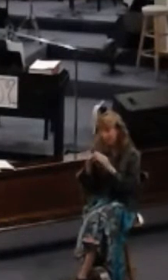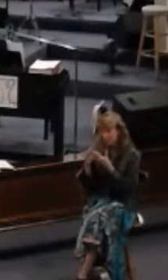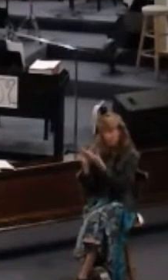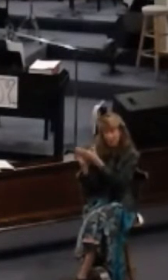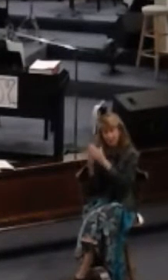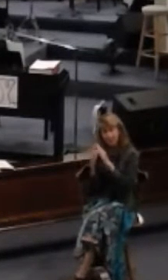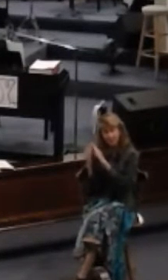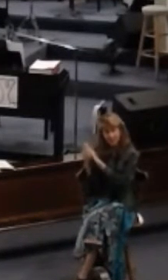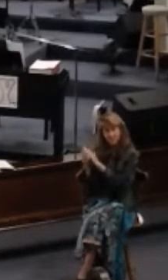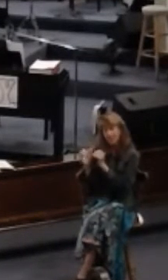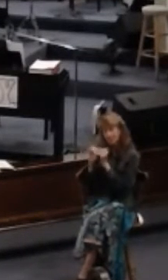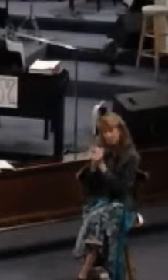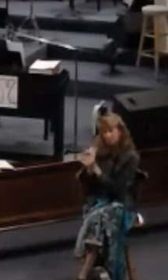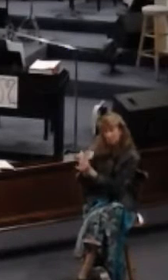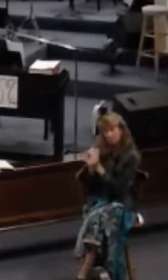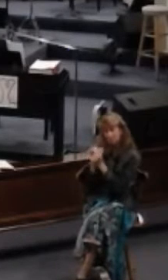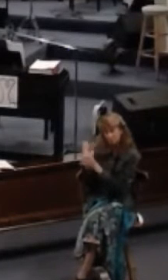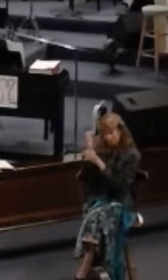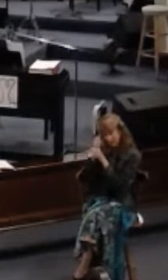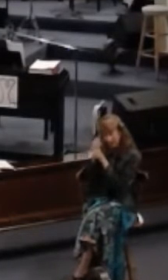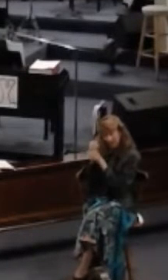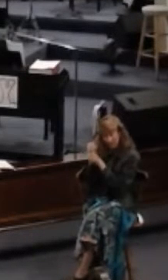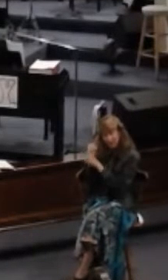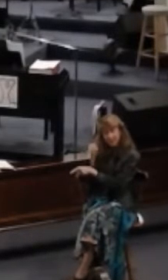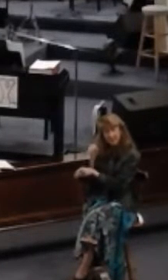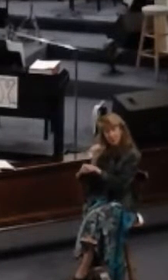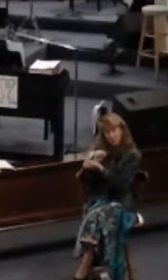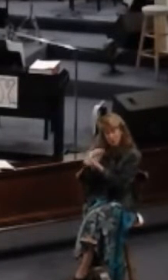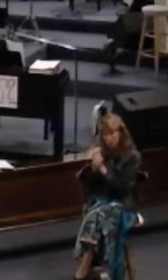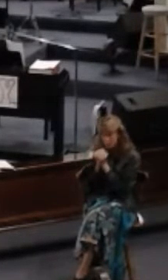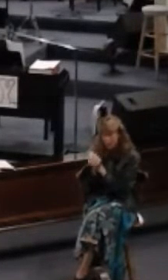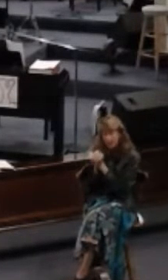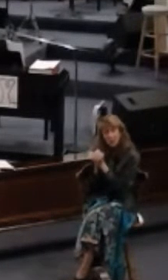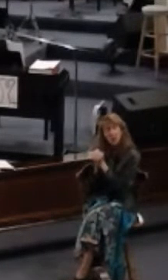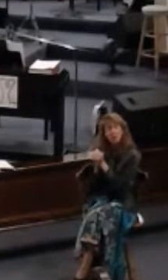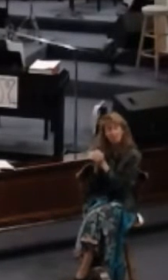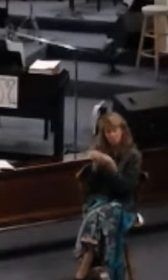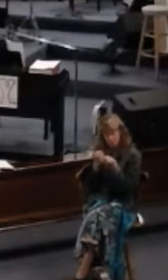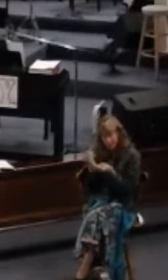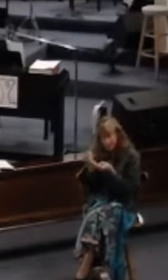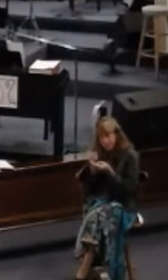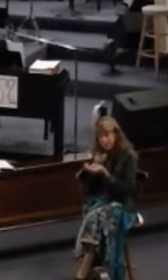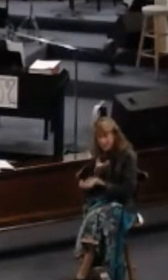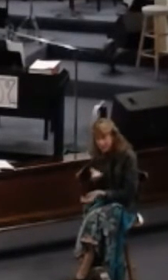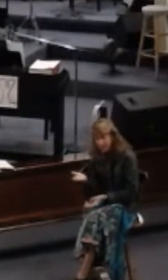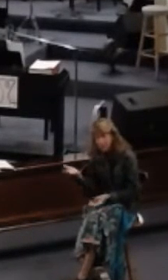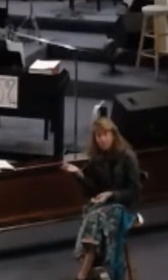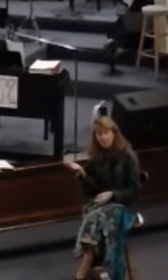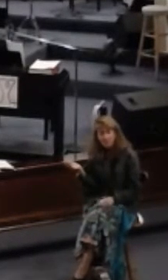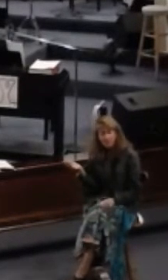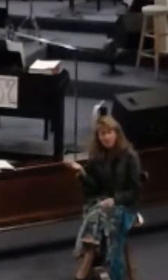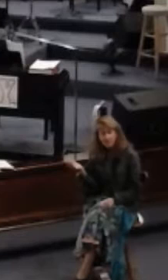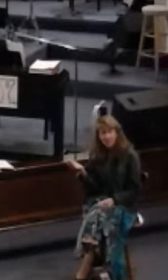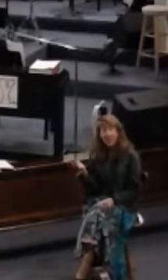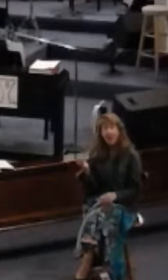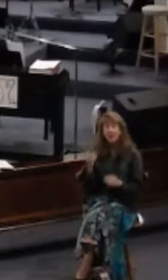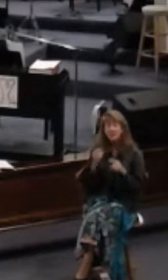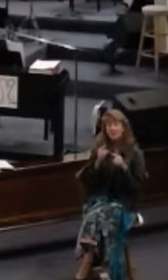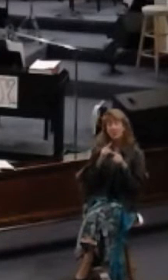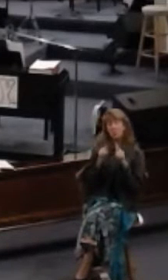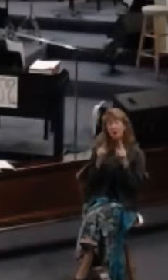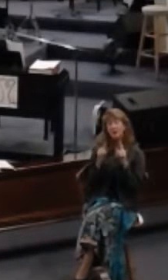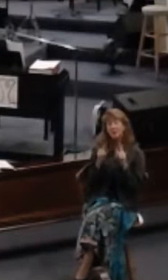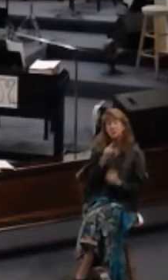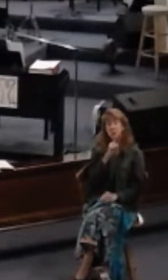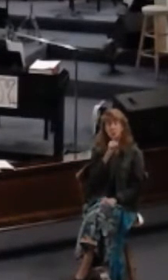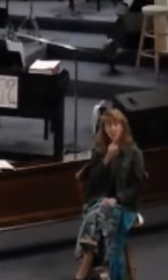restore mutual confidence, you know, through them working and ministering. But now what's